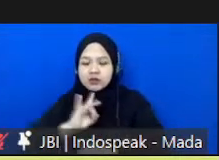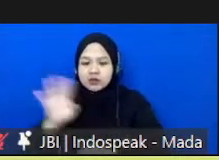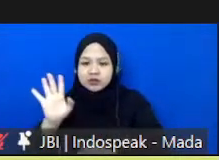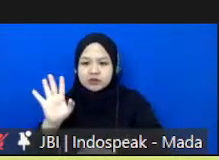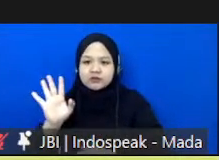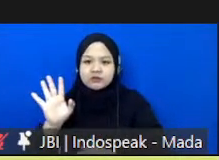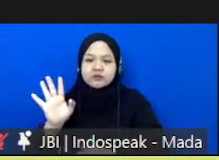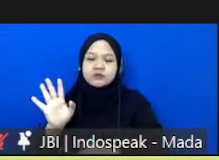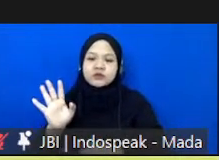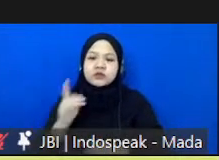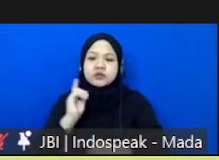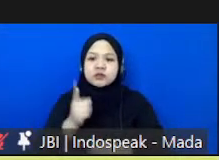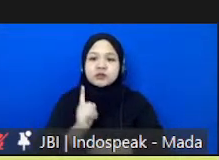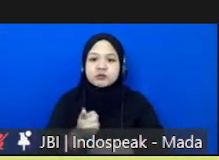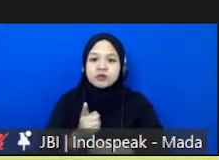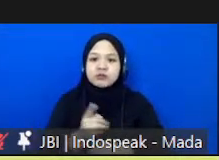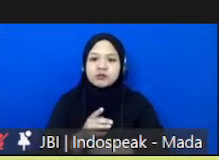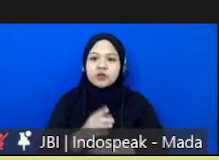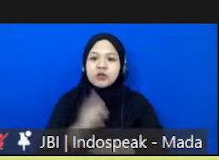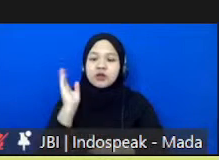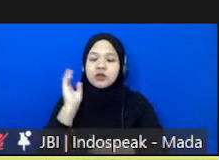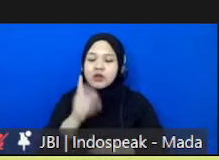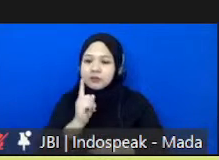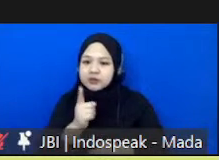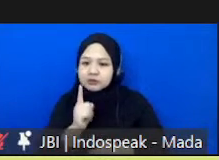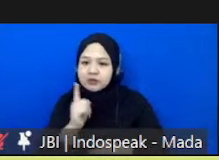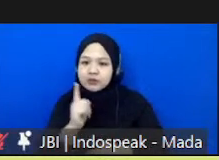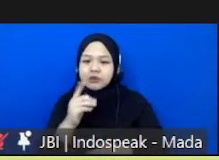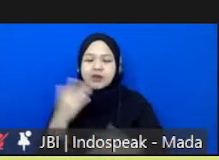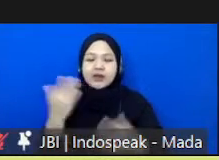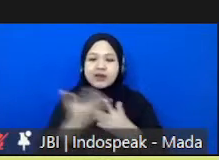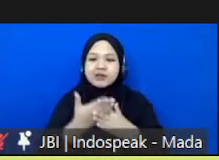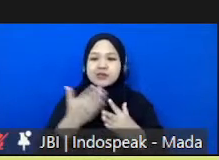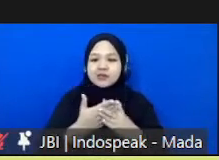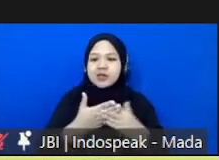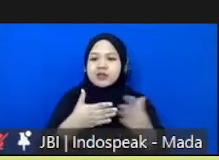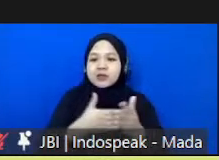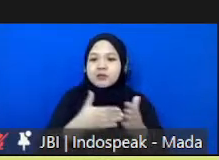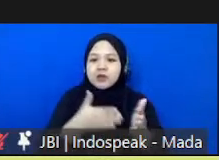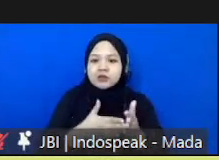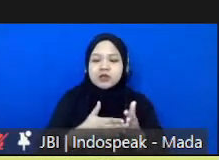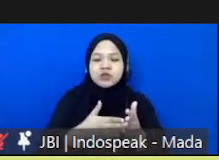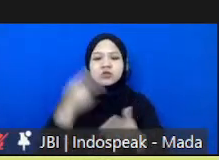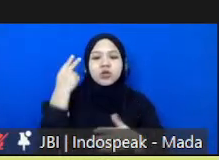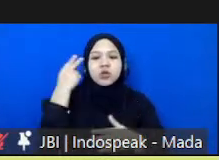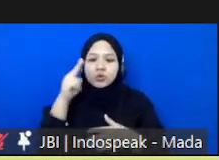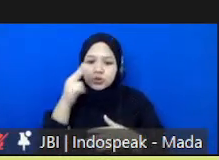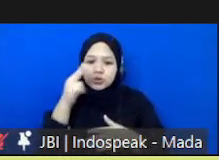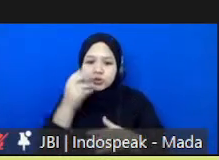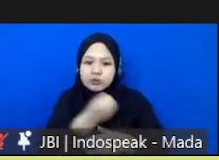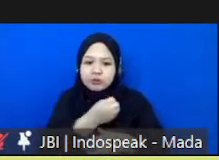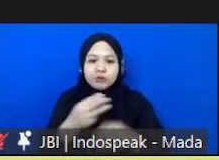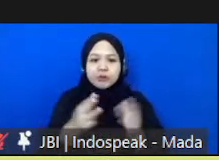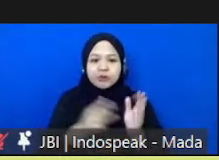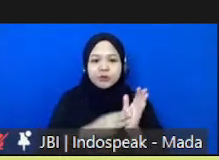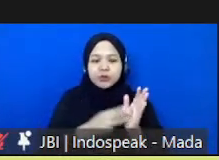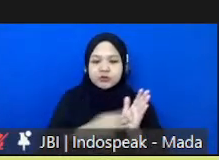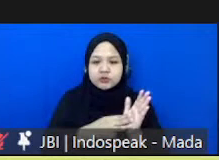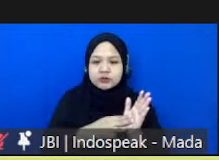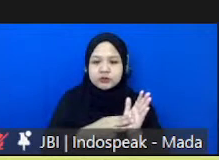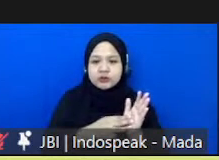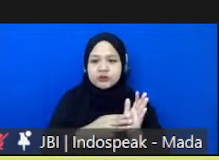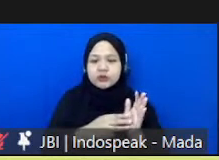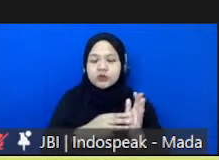world, because one of the reasons would be limited access to contraceptive methods. A lot of the methods are actually